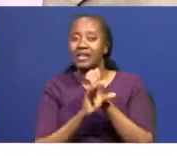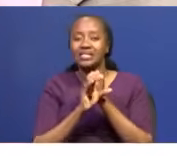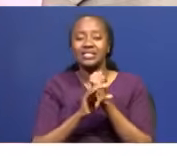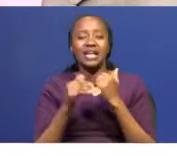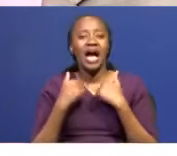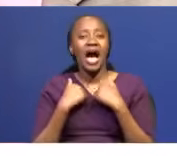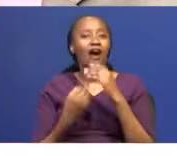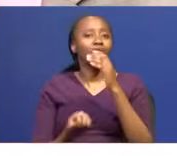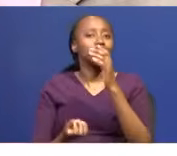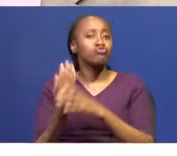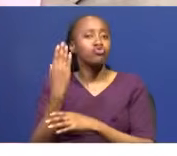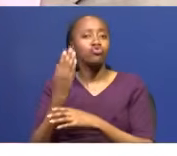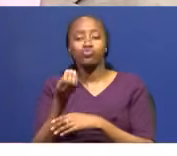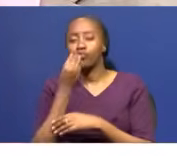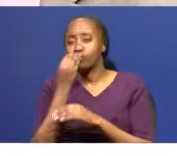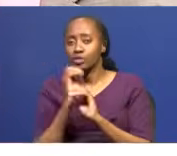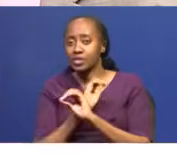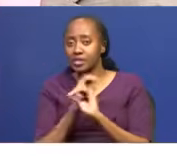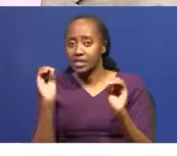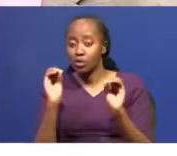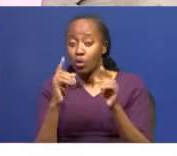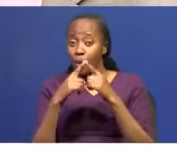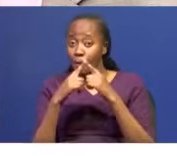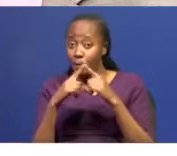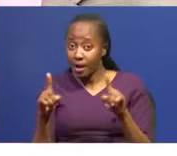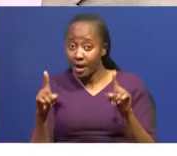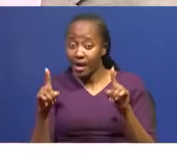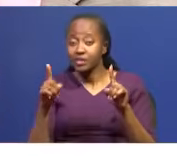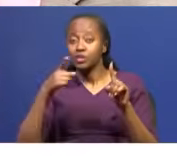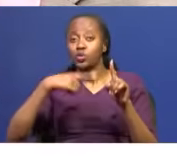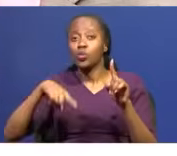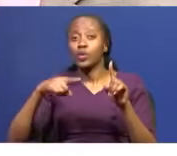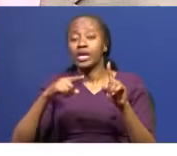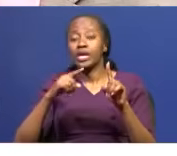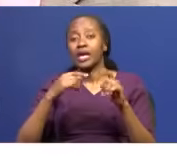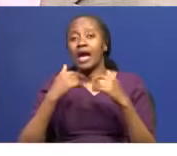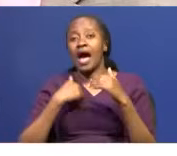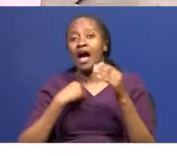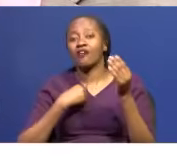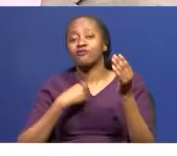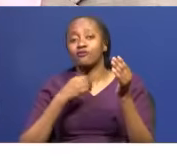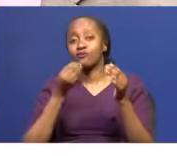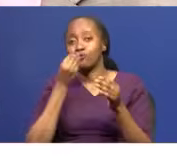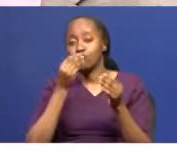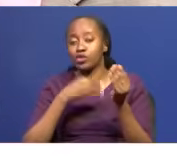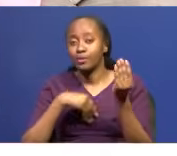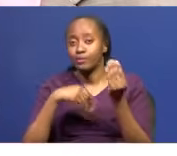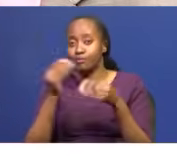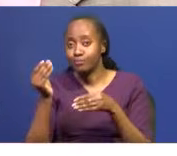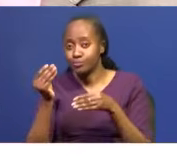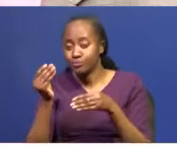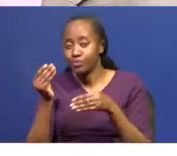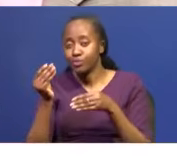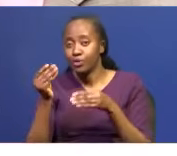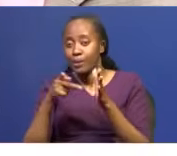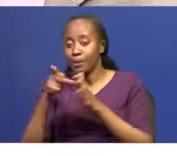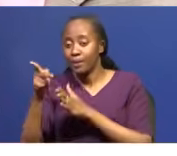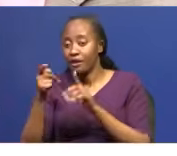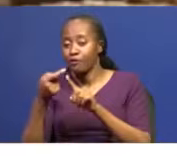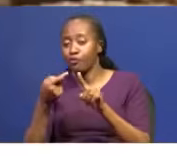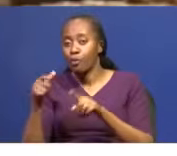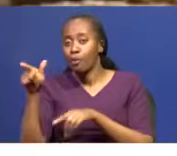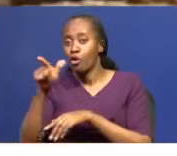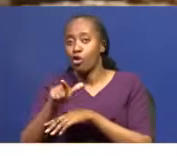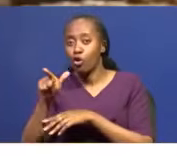food. So any kind of food purchase we require, we are going to purchase from our own local